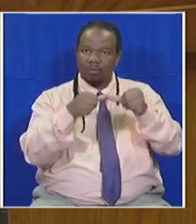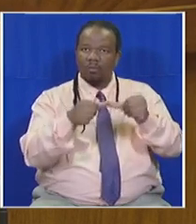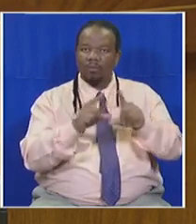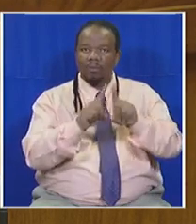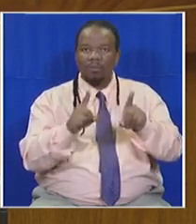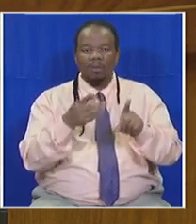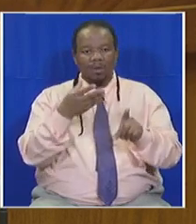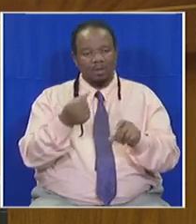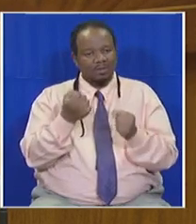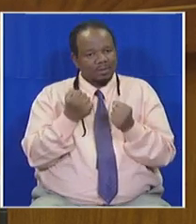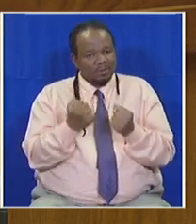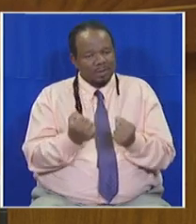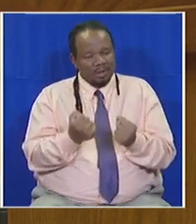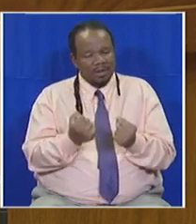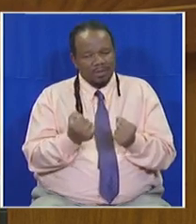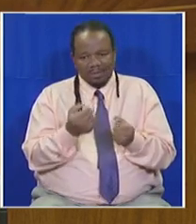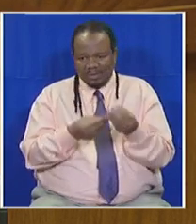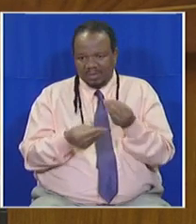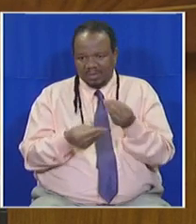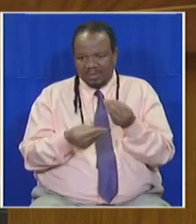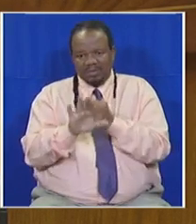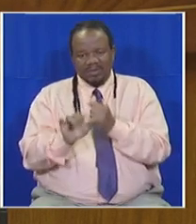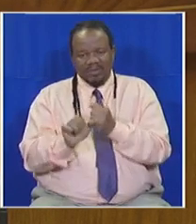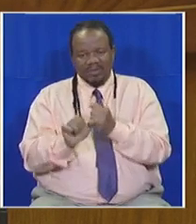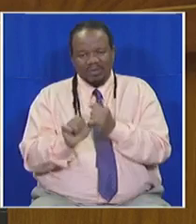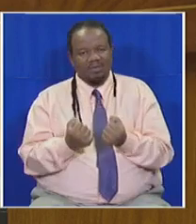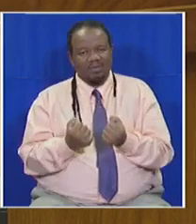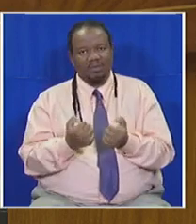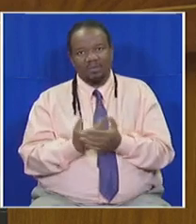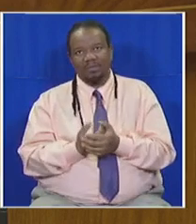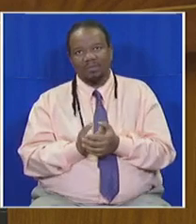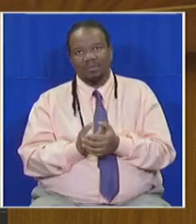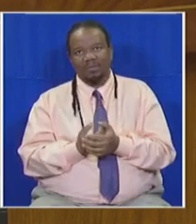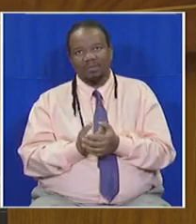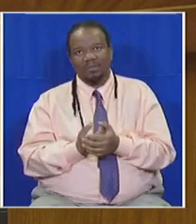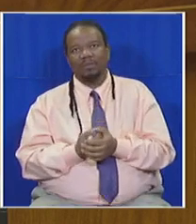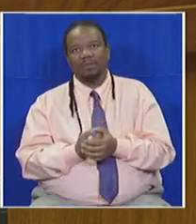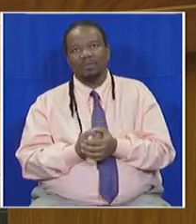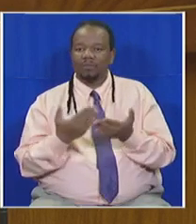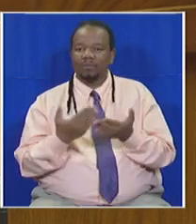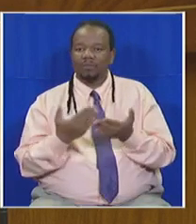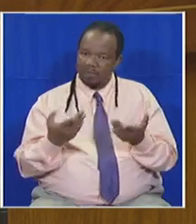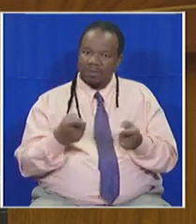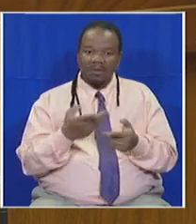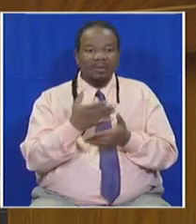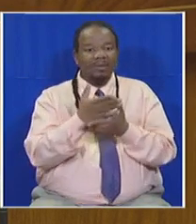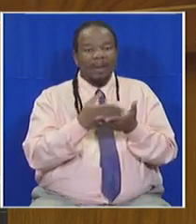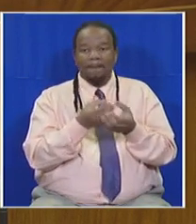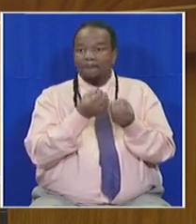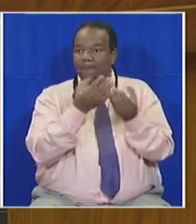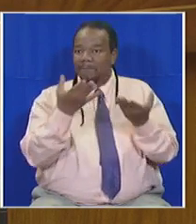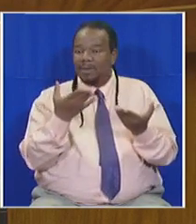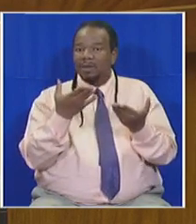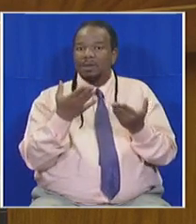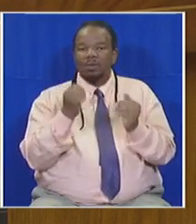and difficult macroeconomic situation or circumstance. Many would agree that the word